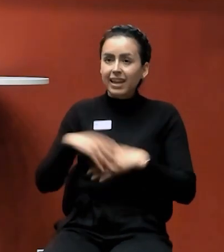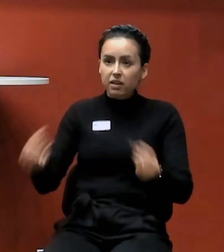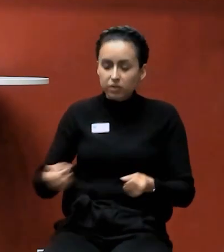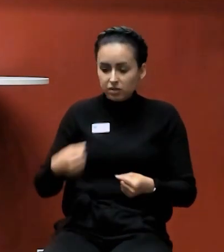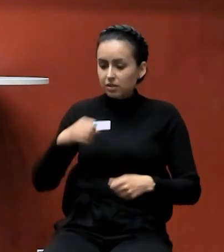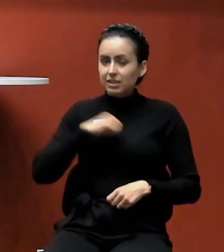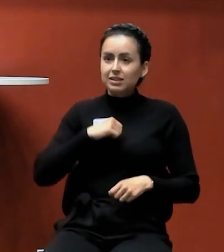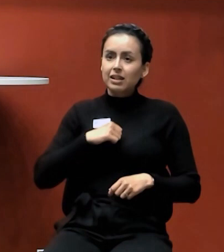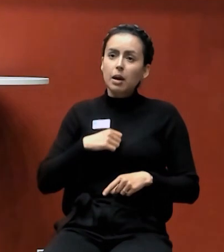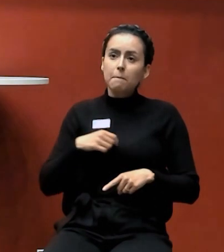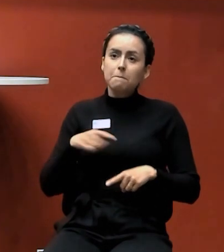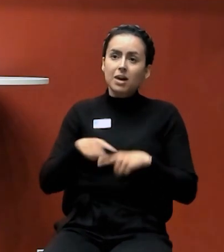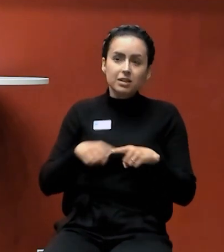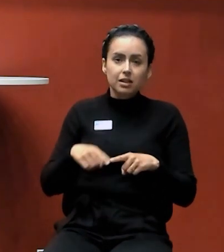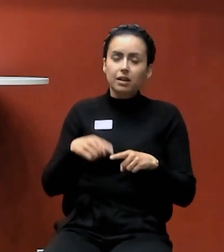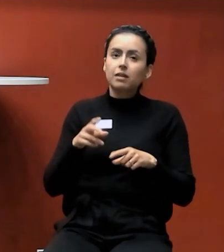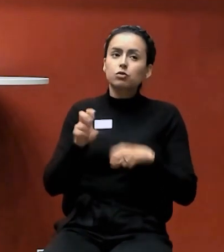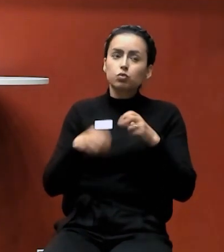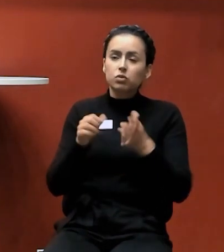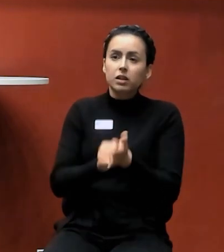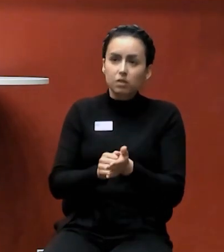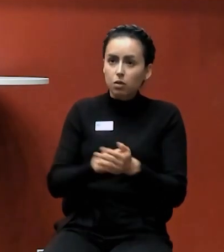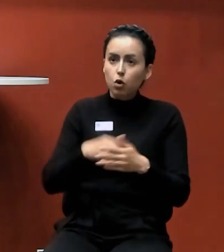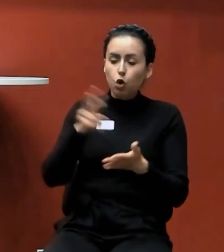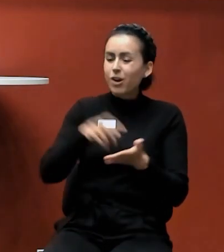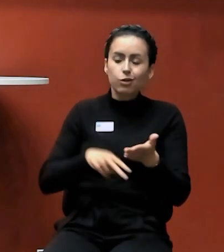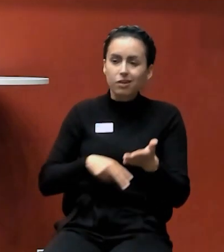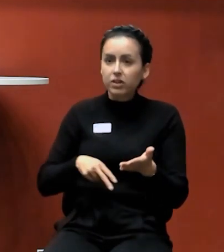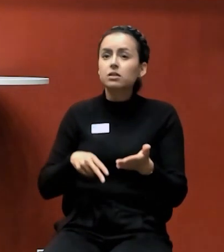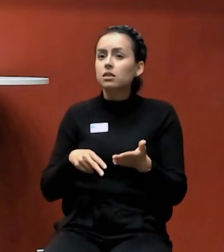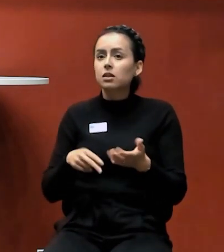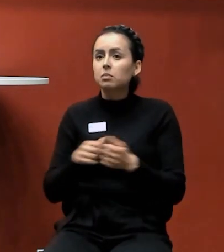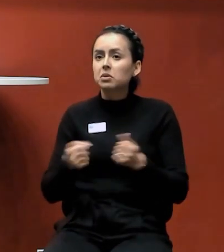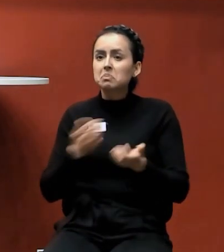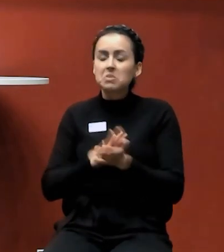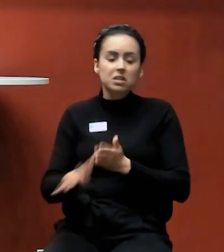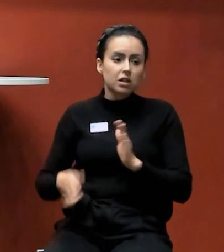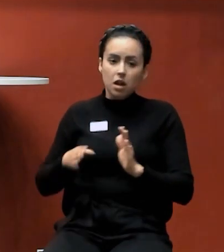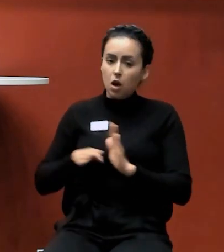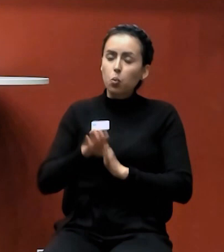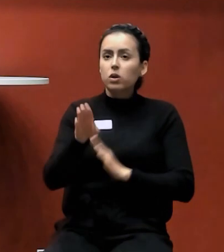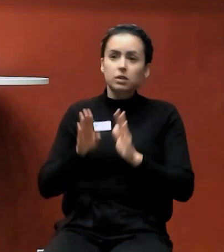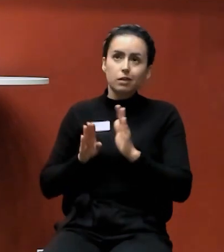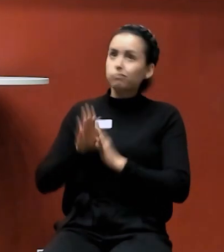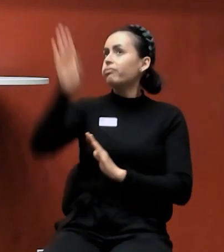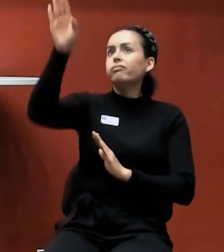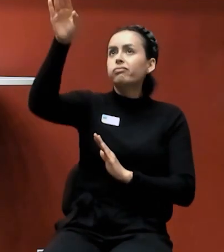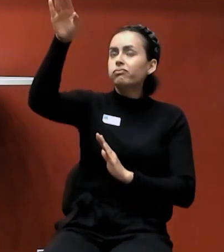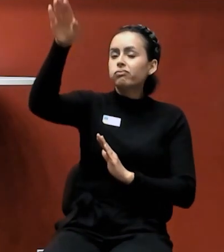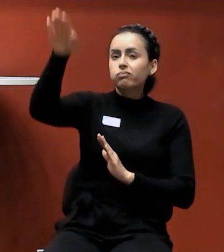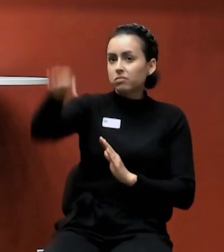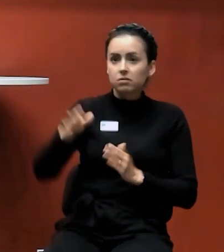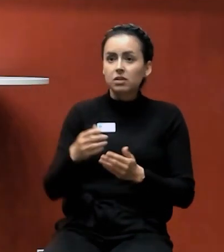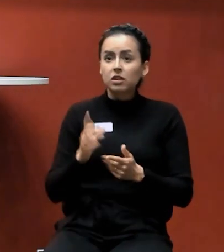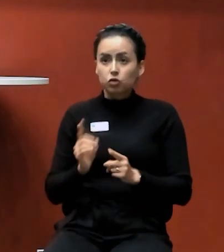master's degree in choreography. There is no career that will go like that. So if I want to play my work and do my stuff,